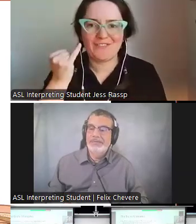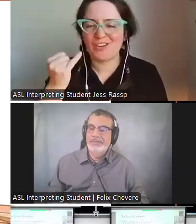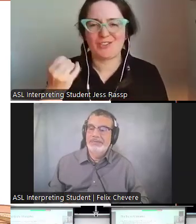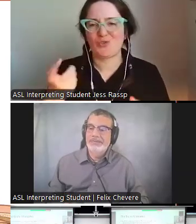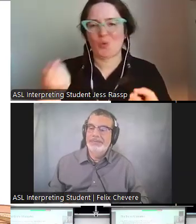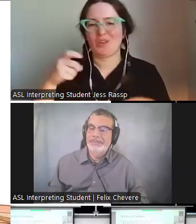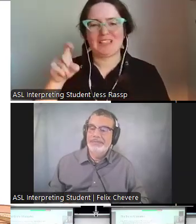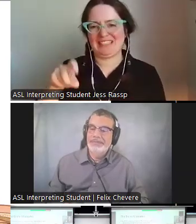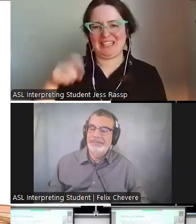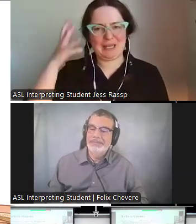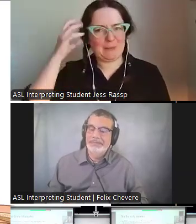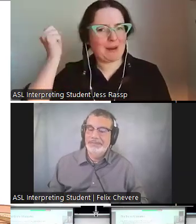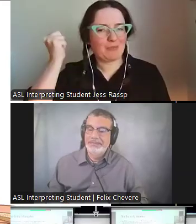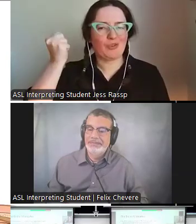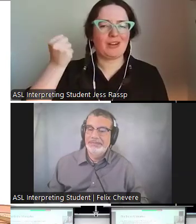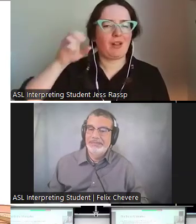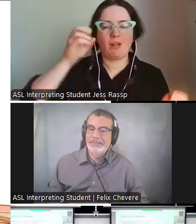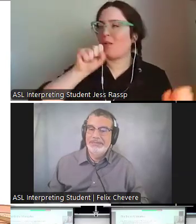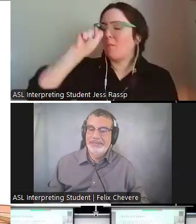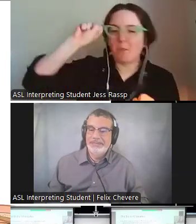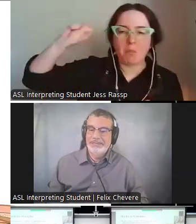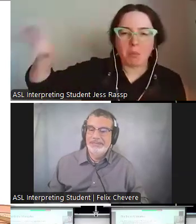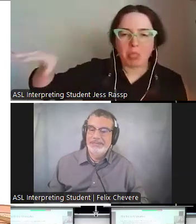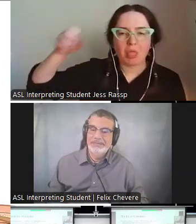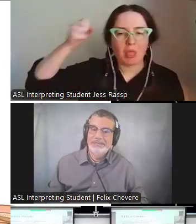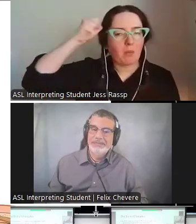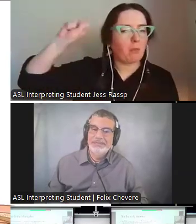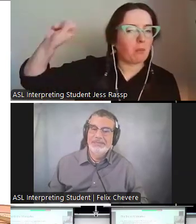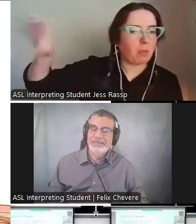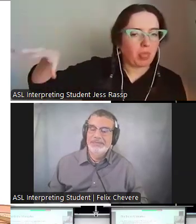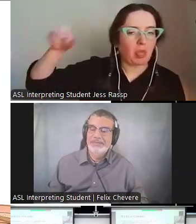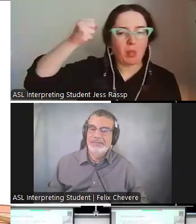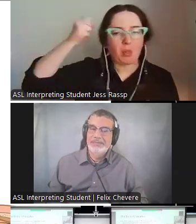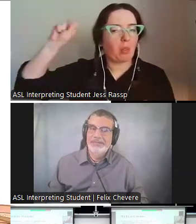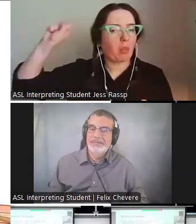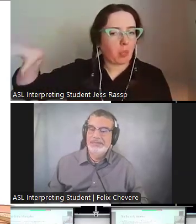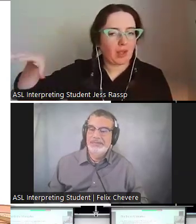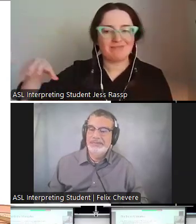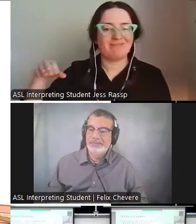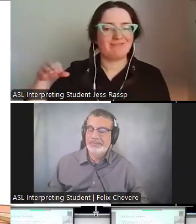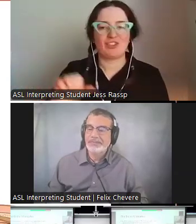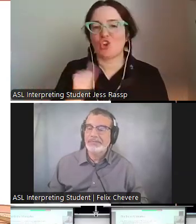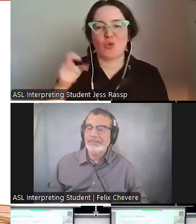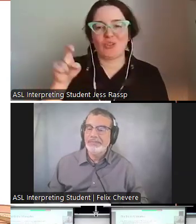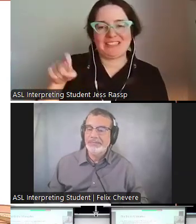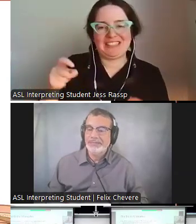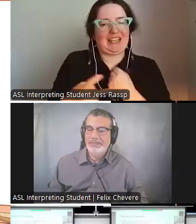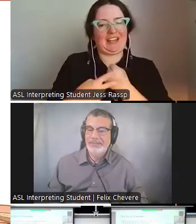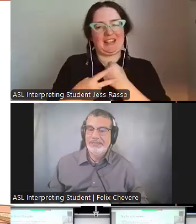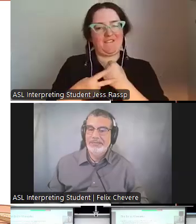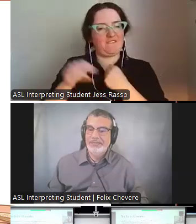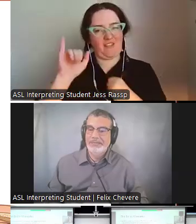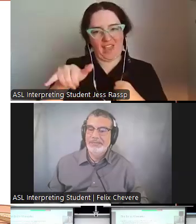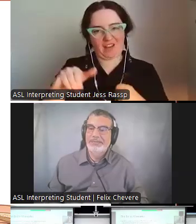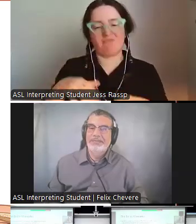background or whatever, and you can kind of just like buzz that out when you're not focused on it. That's the